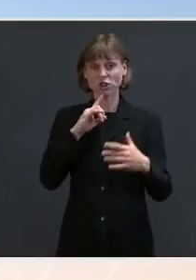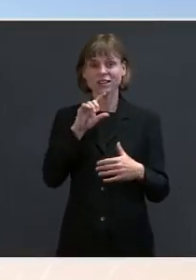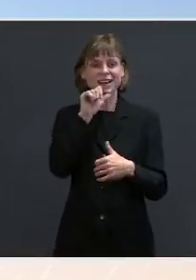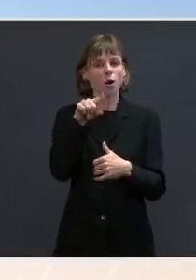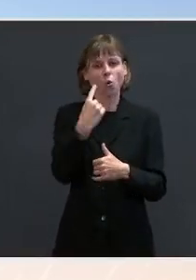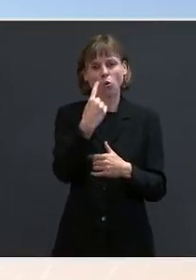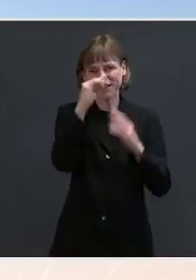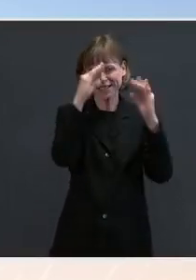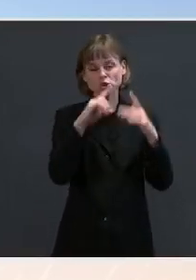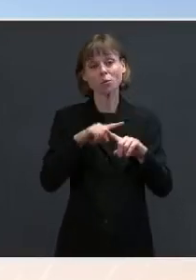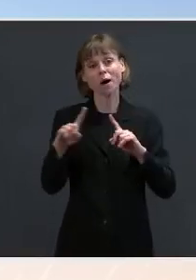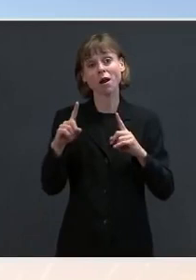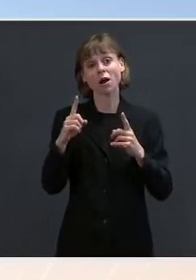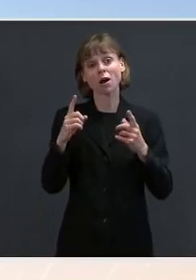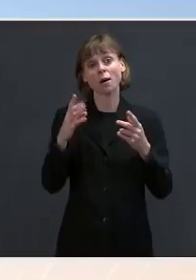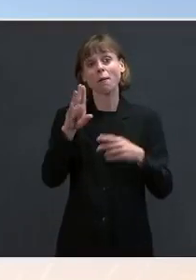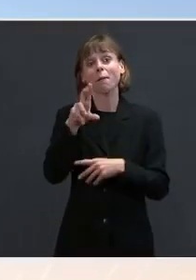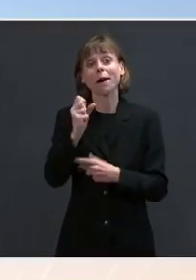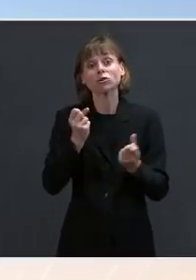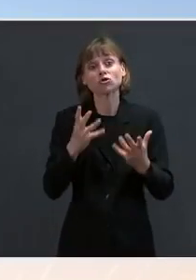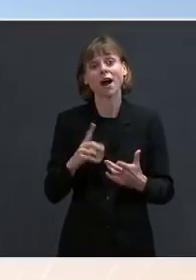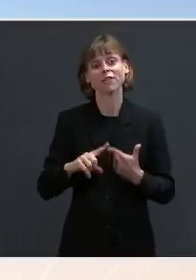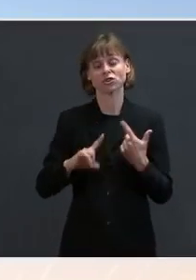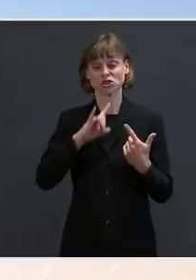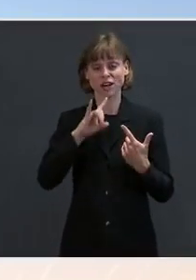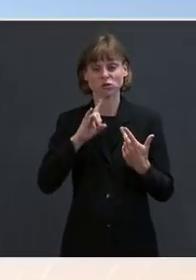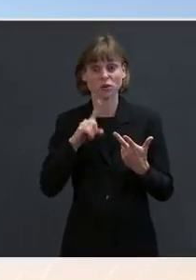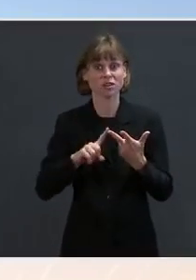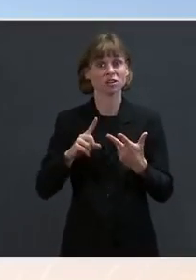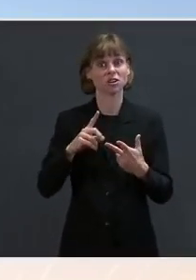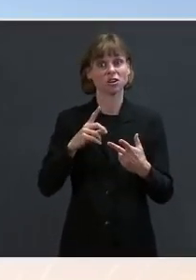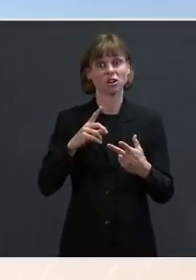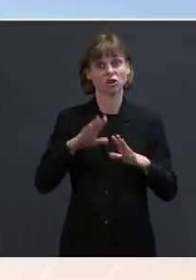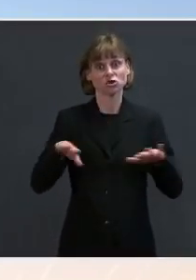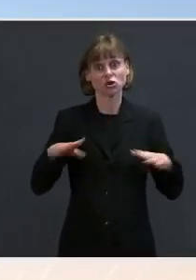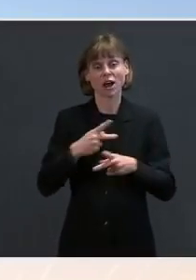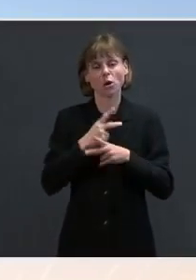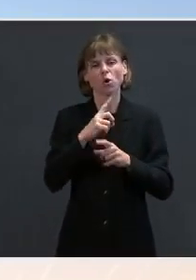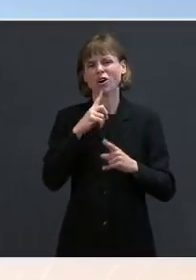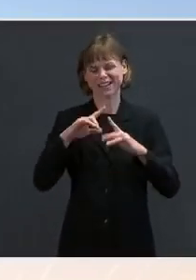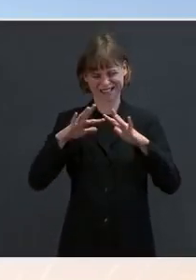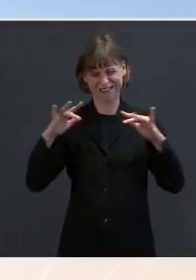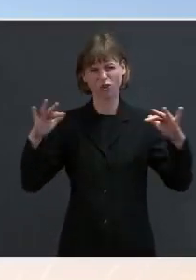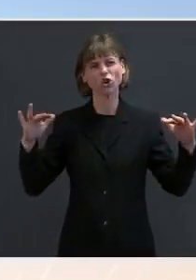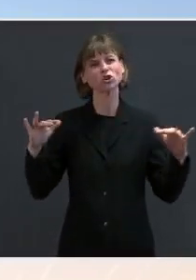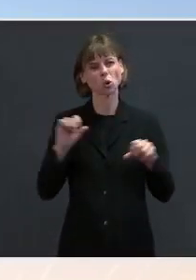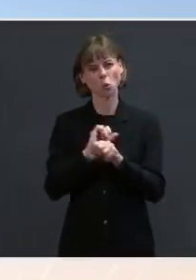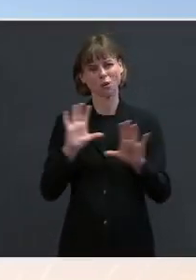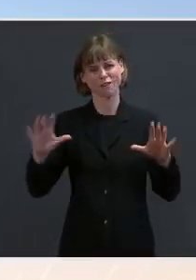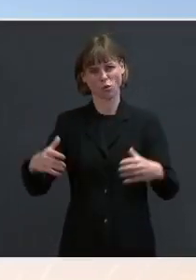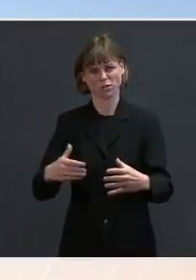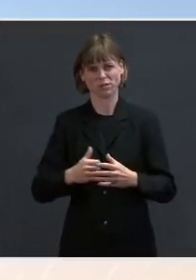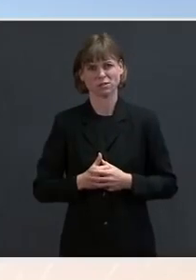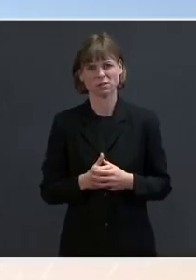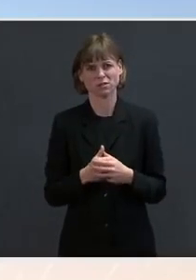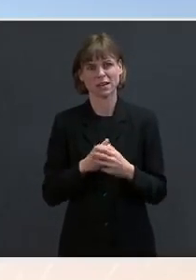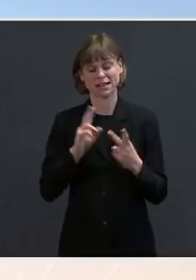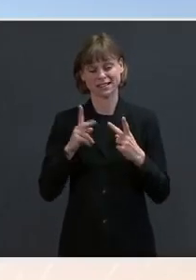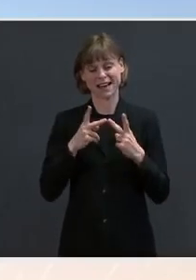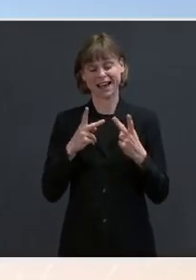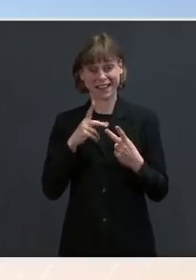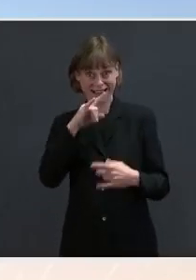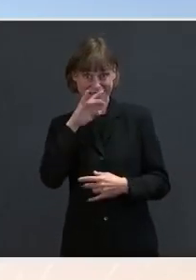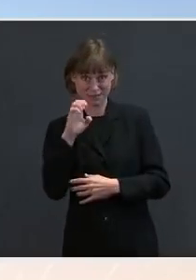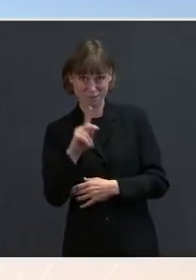janitorial workers, childcare workers, a workforce that is broadly incredibly diverse. Second, getting back kids back to school is one